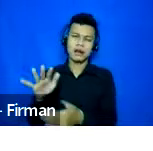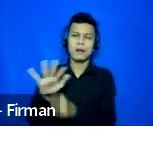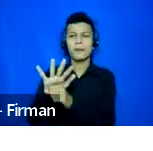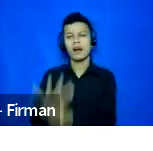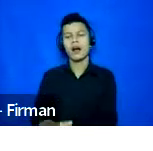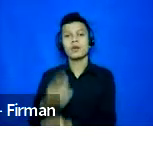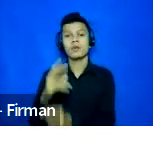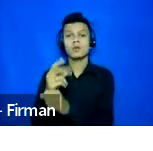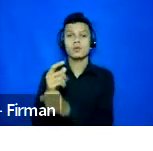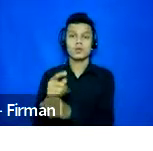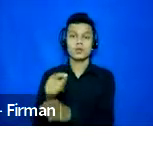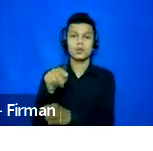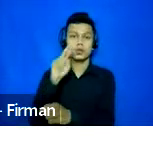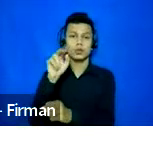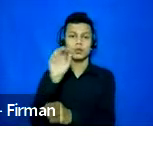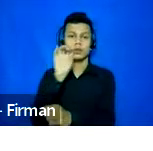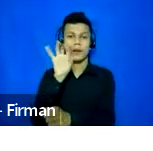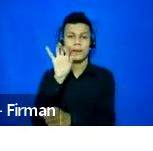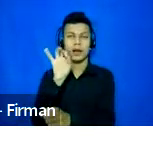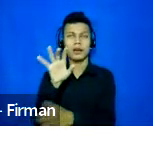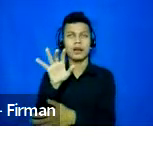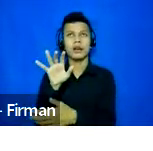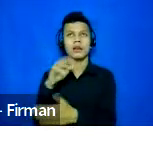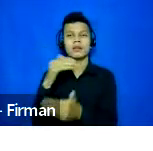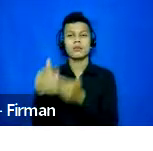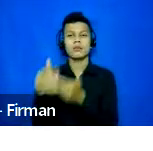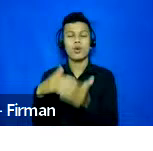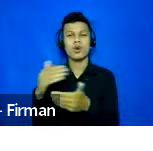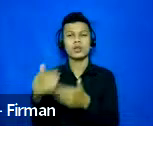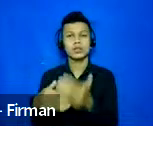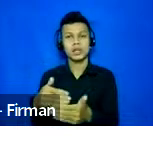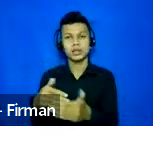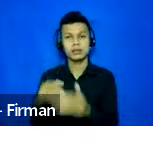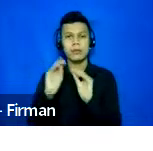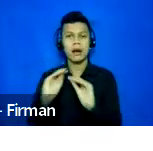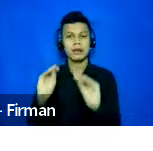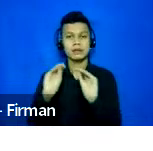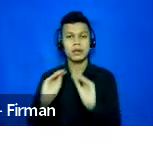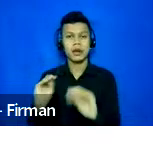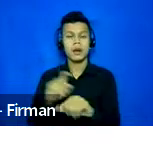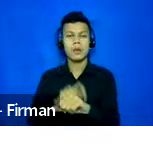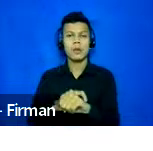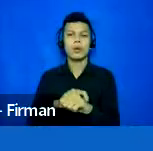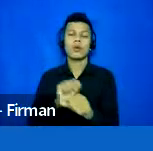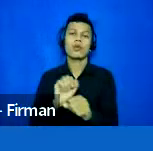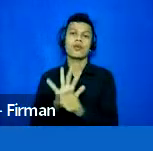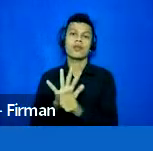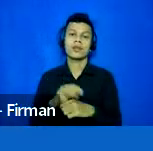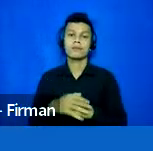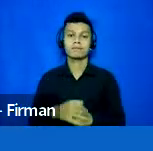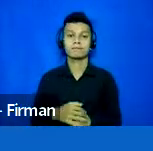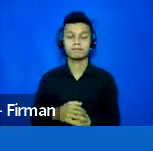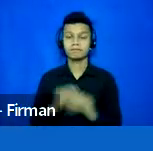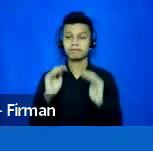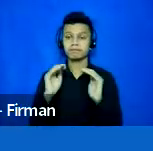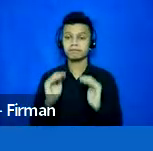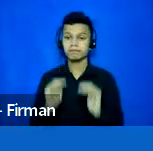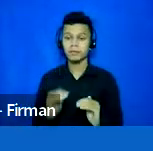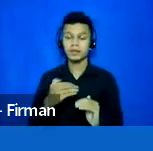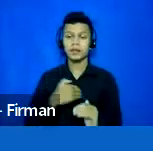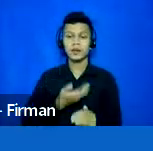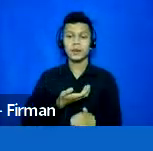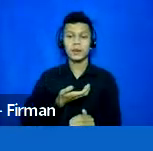learning process. Next. I would like to specifically share with you